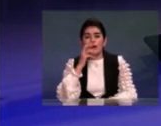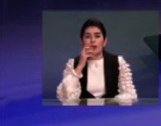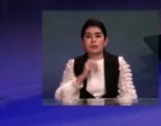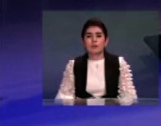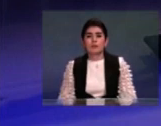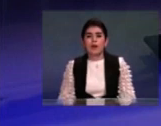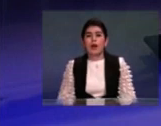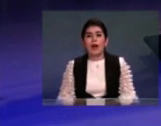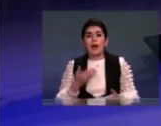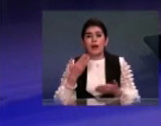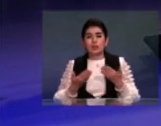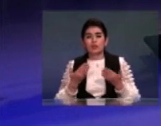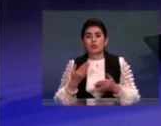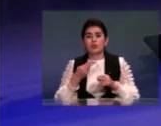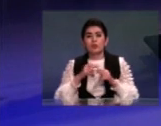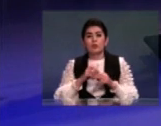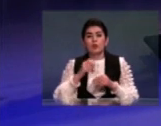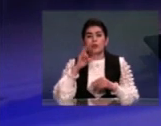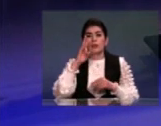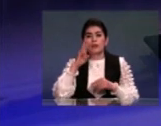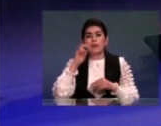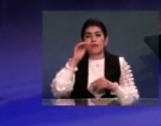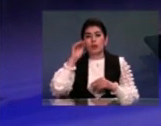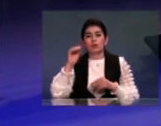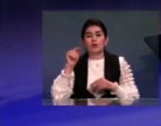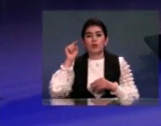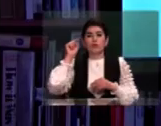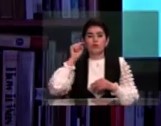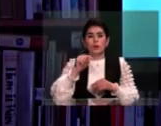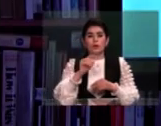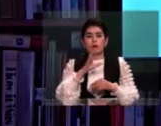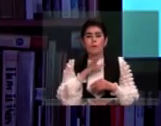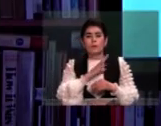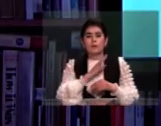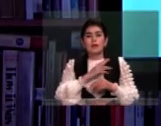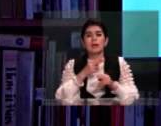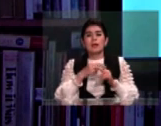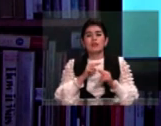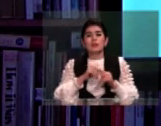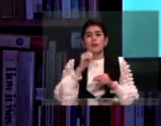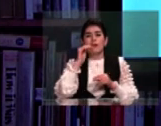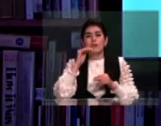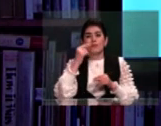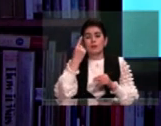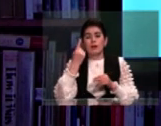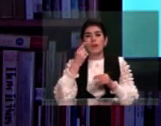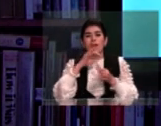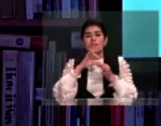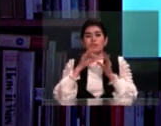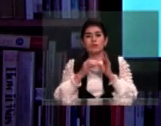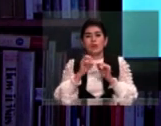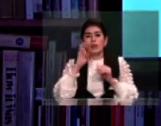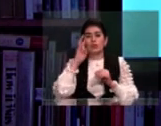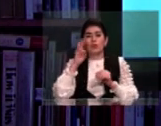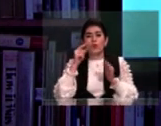bo'ladi. Agarda yuzaga n-ta fotonlar tushayotgan bo'lsa-chi, u holda F1 ifodani